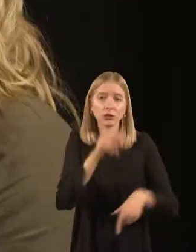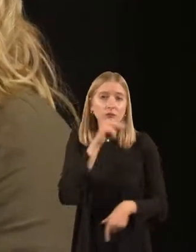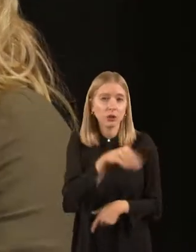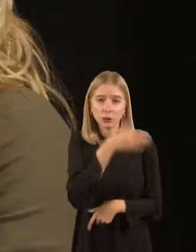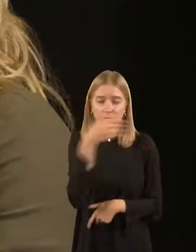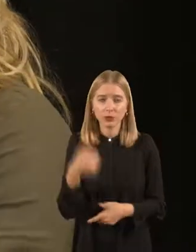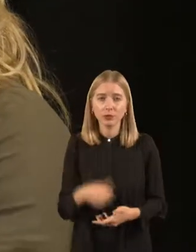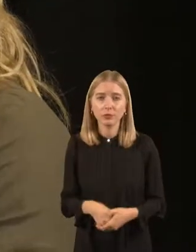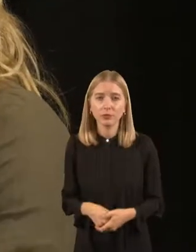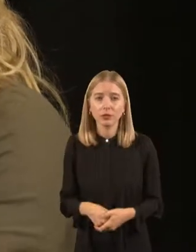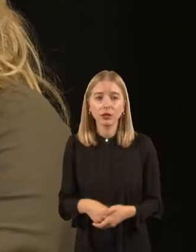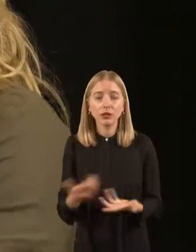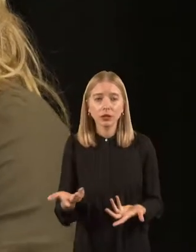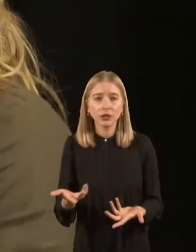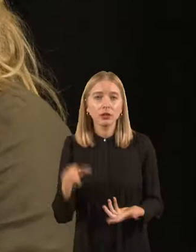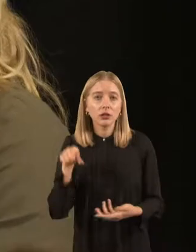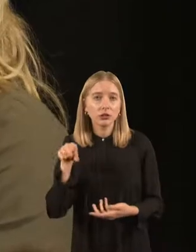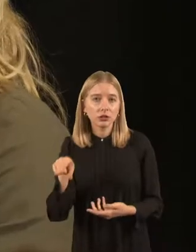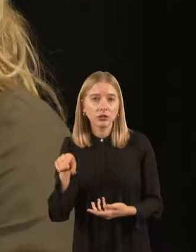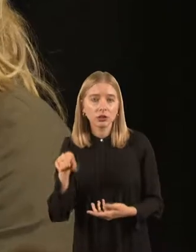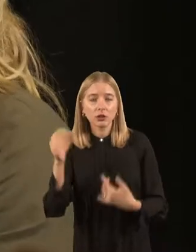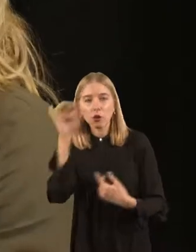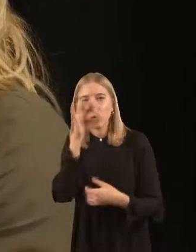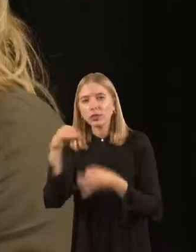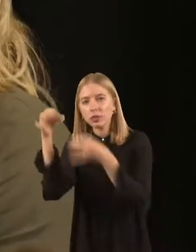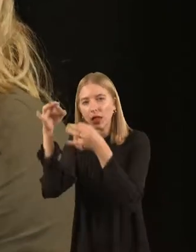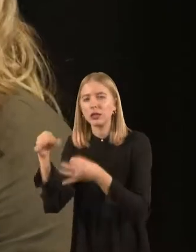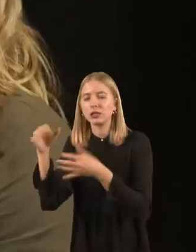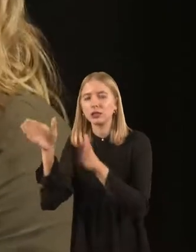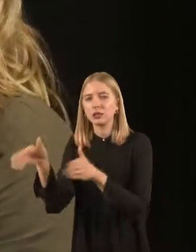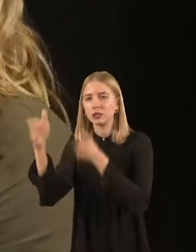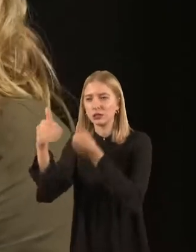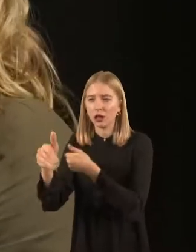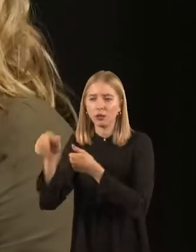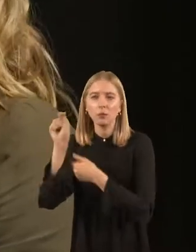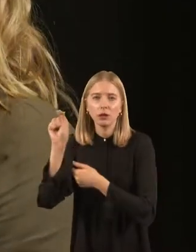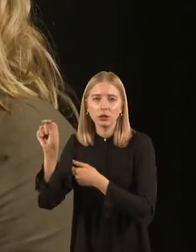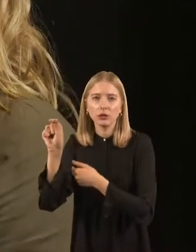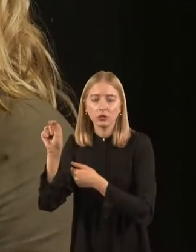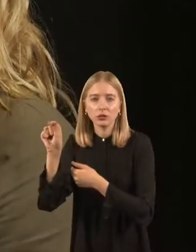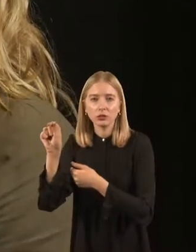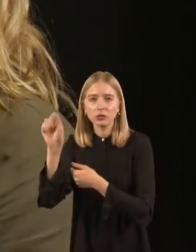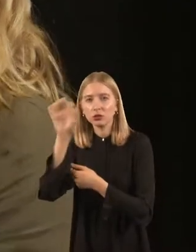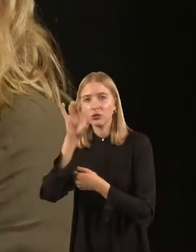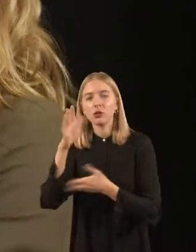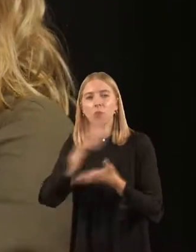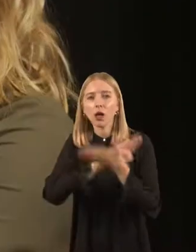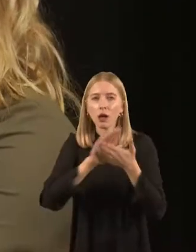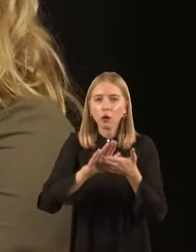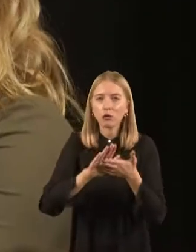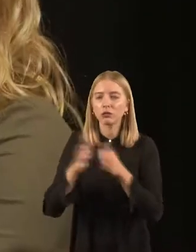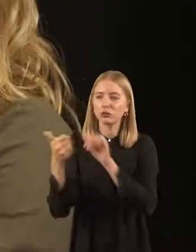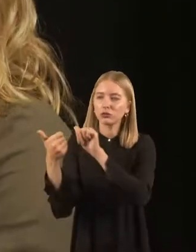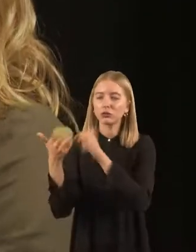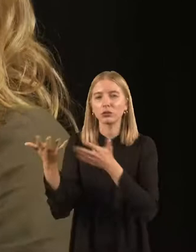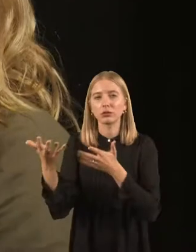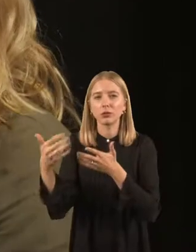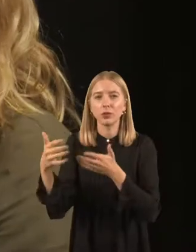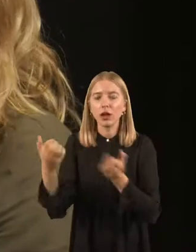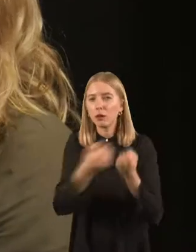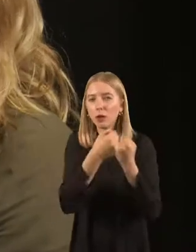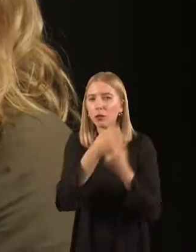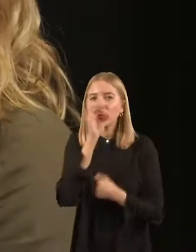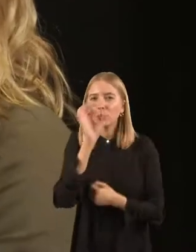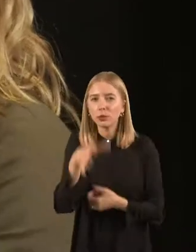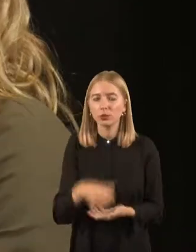they are forced to carry out public procurement based on those documents. Our regulatory system